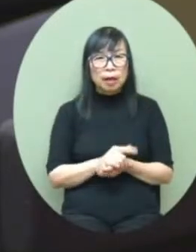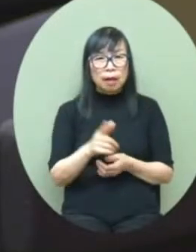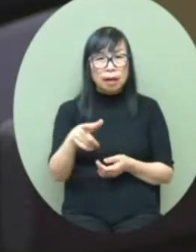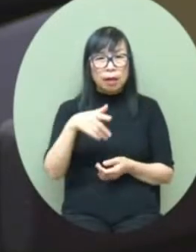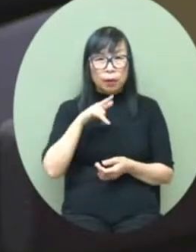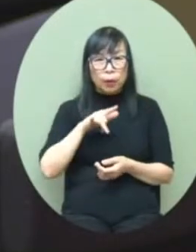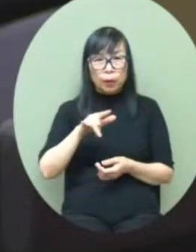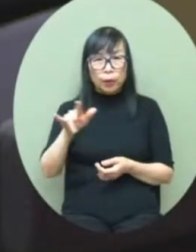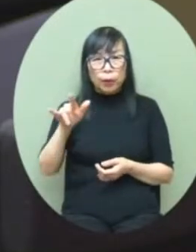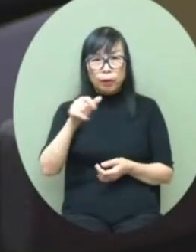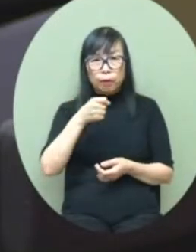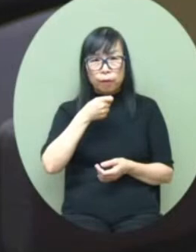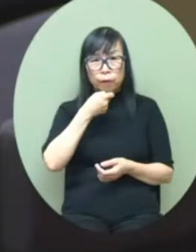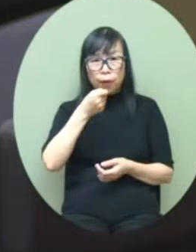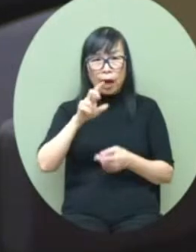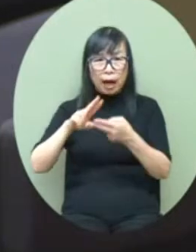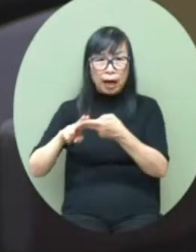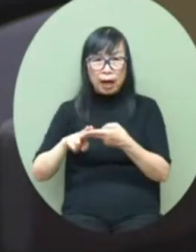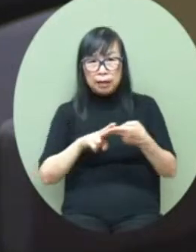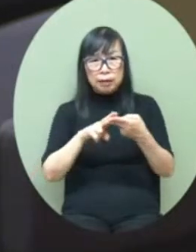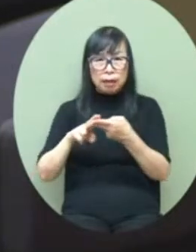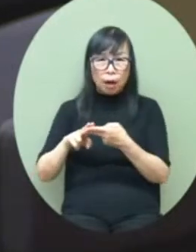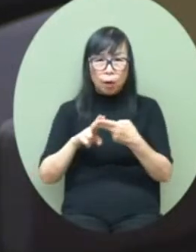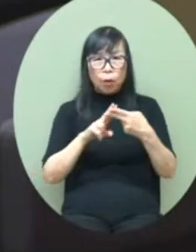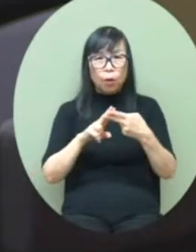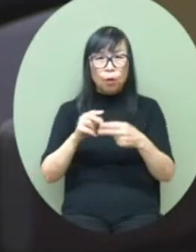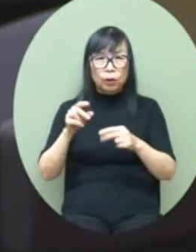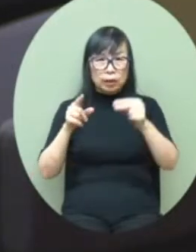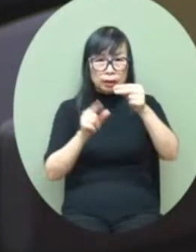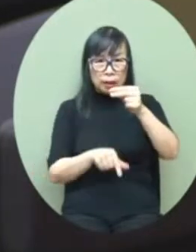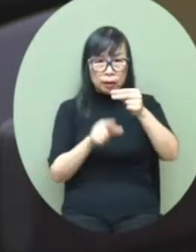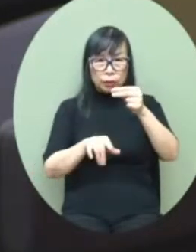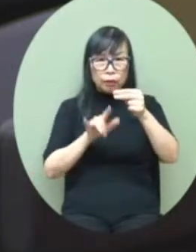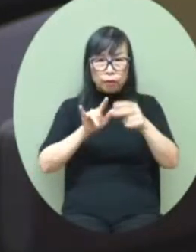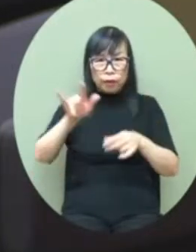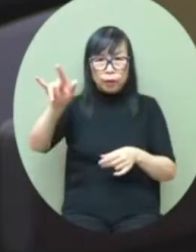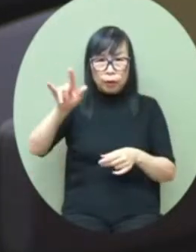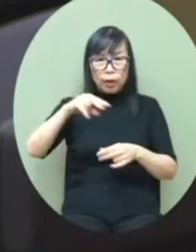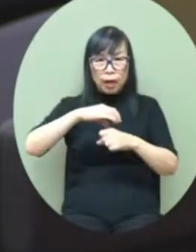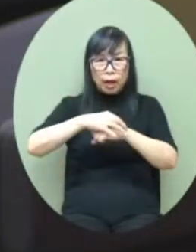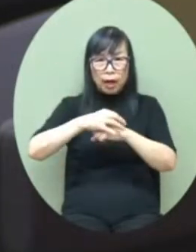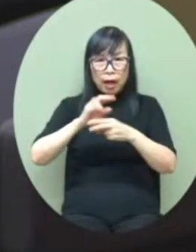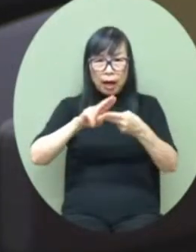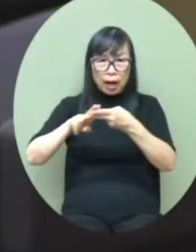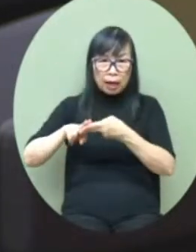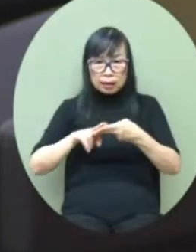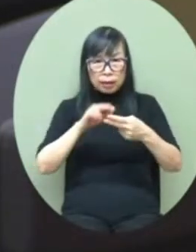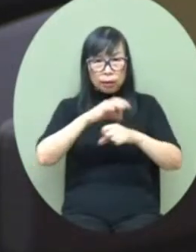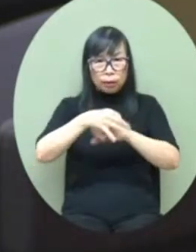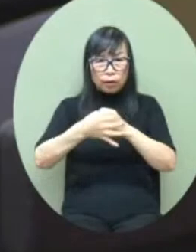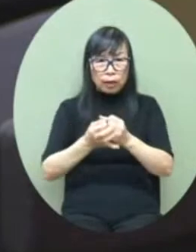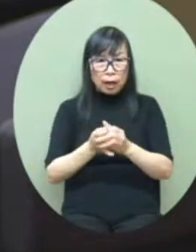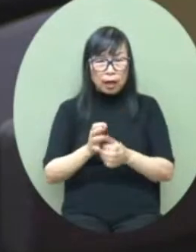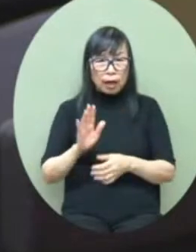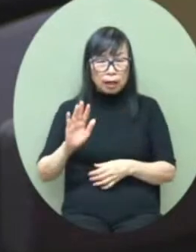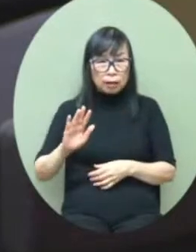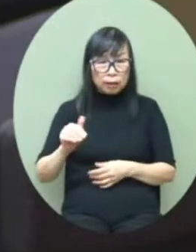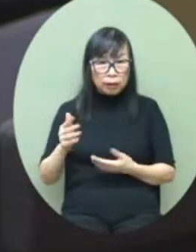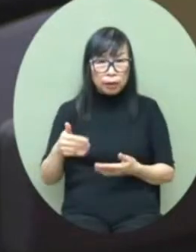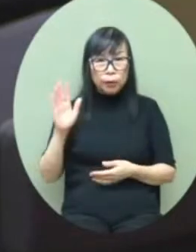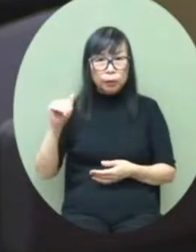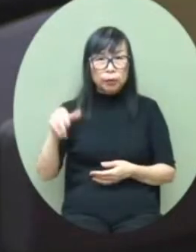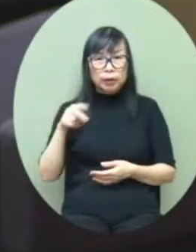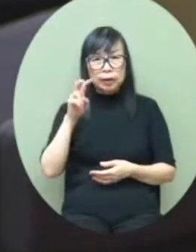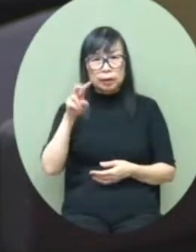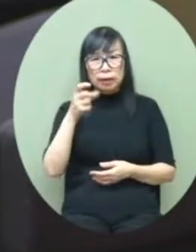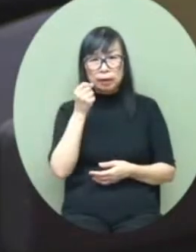July. What's your expectation of these trips? And are you going to meet some people specific in this trip, planned trip? Thank